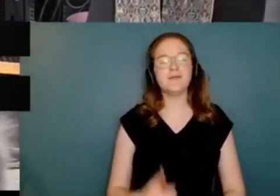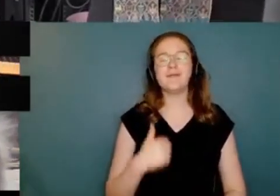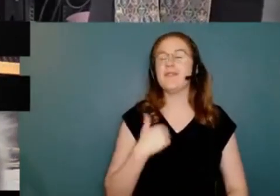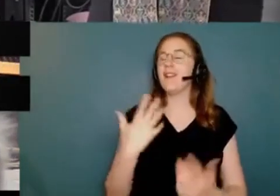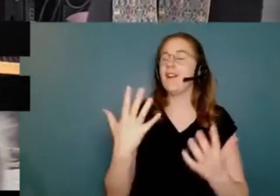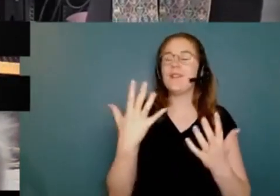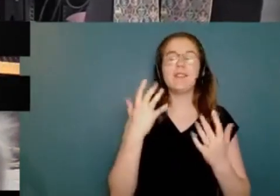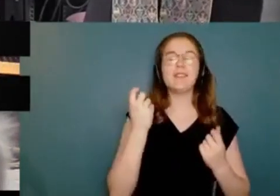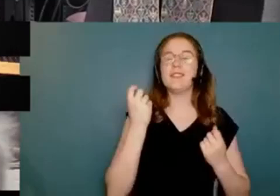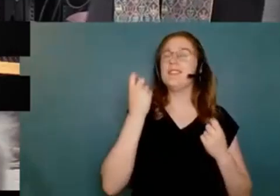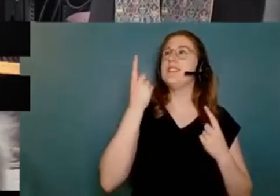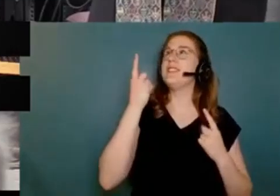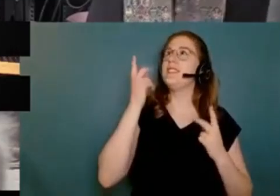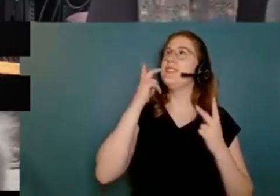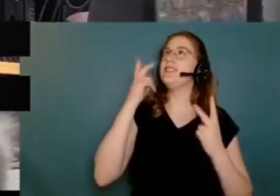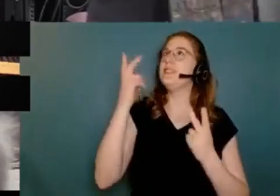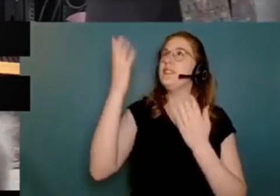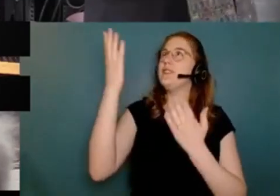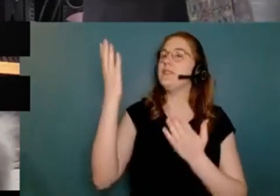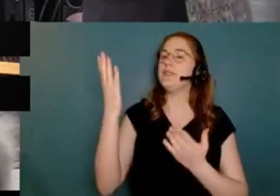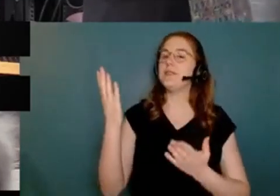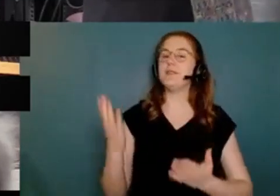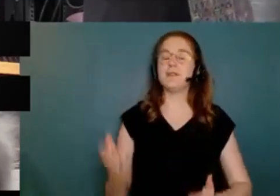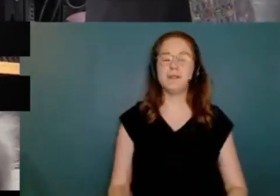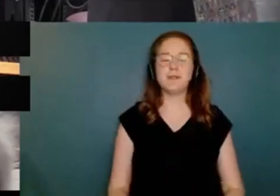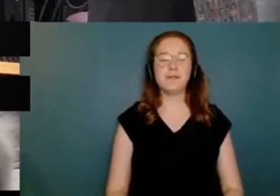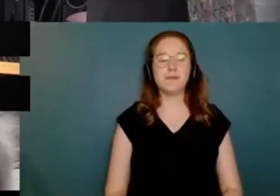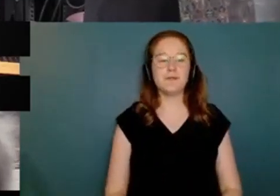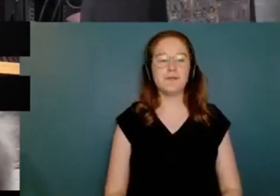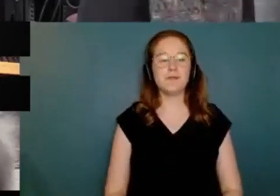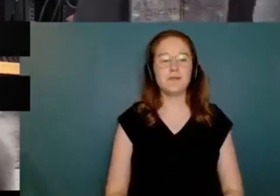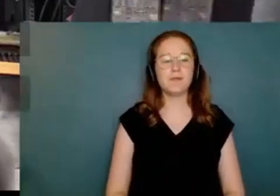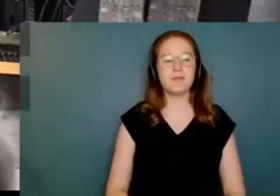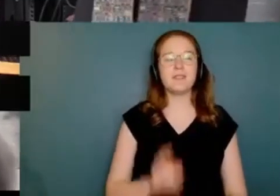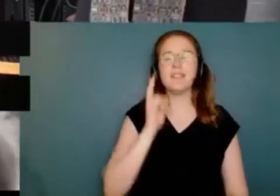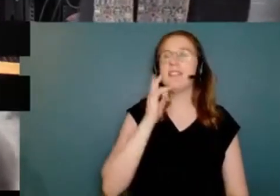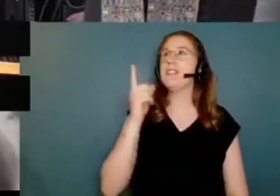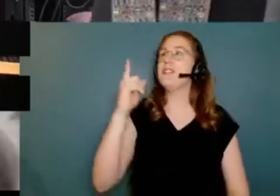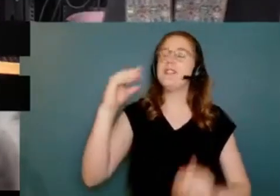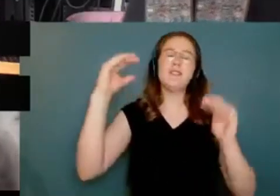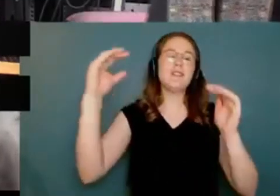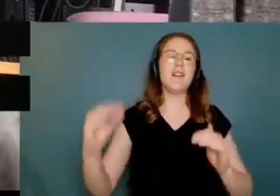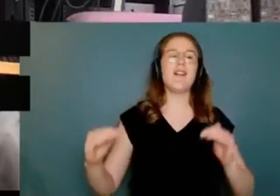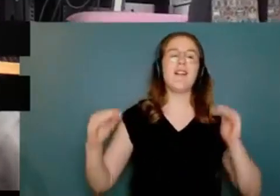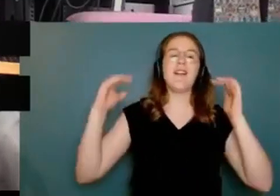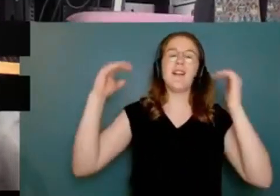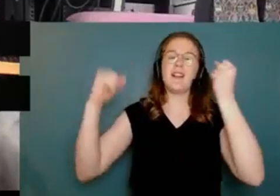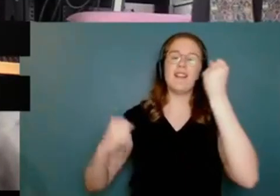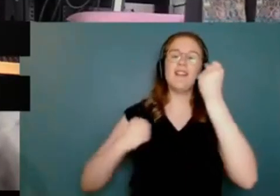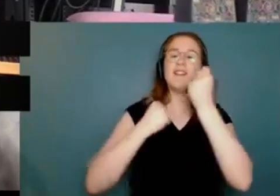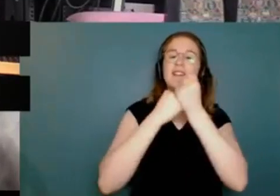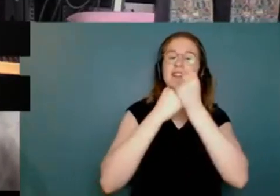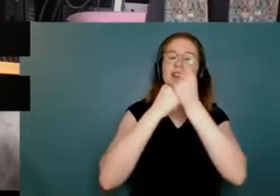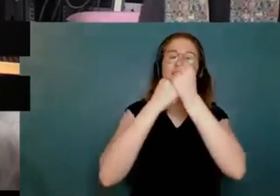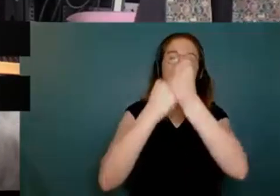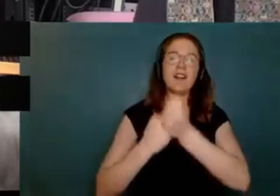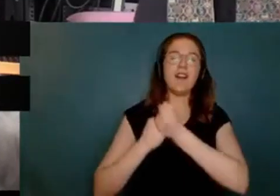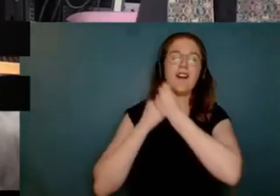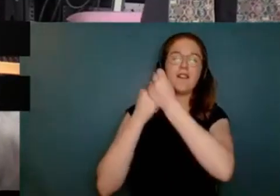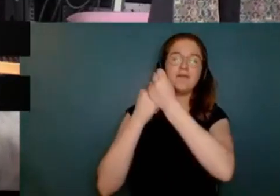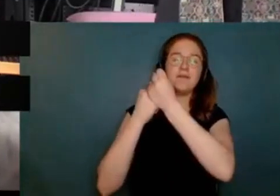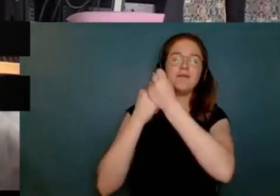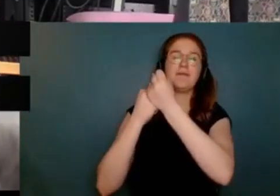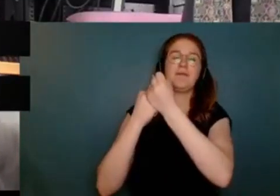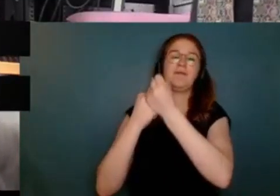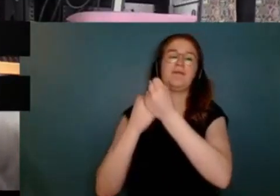I want to see you. To see you high and lifted up,